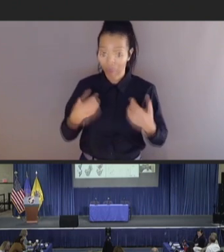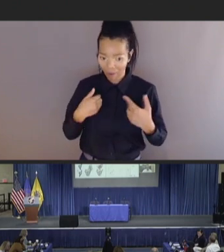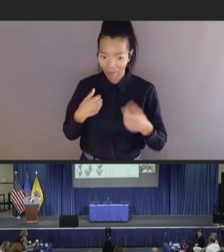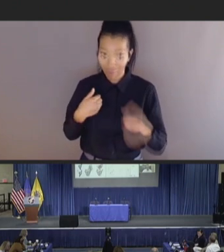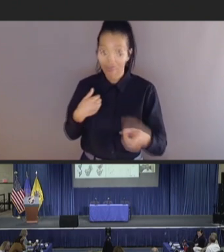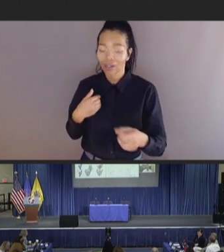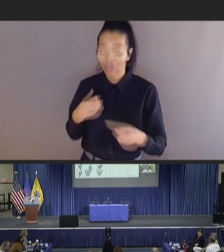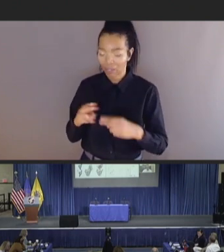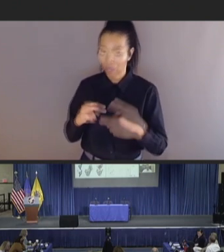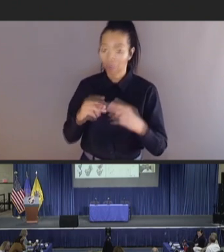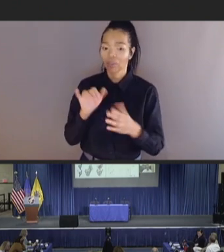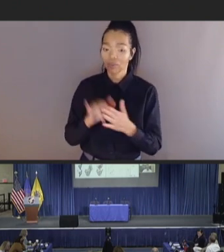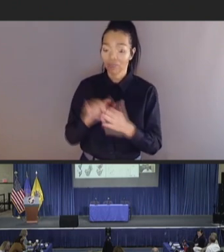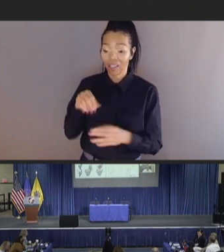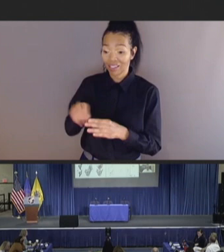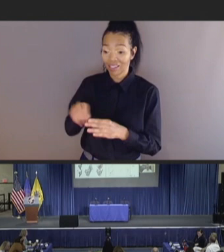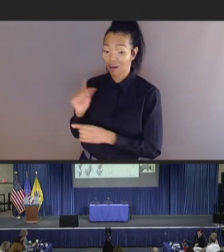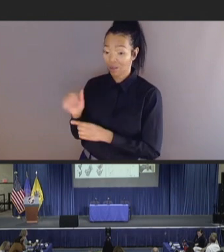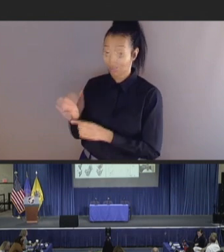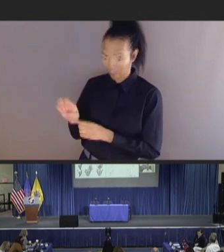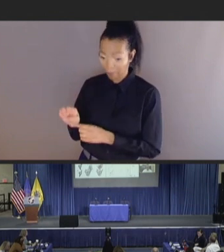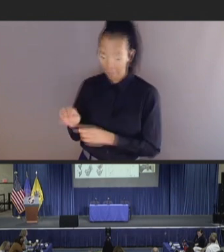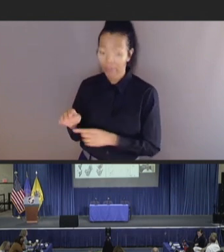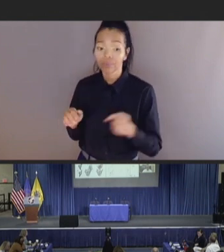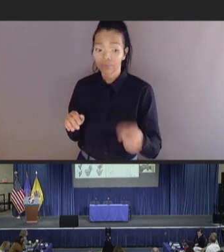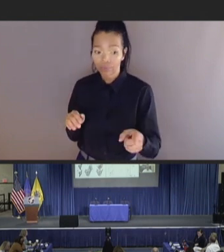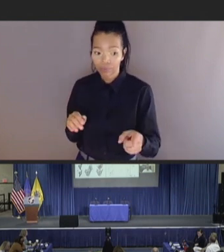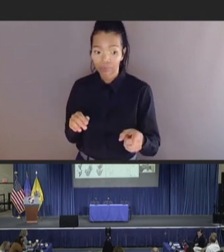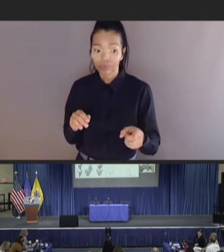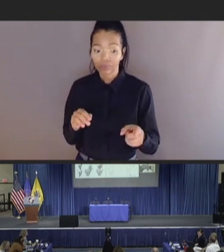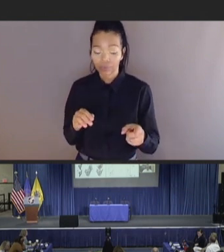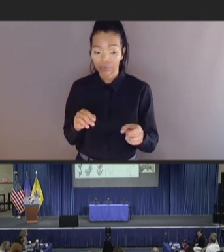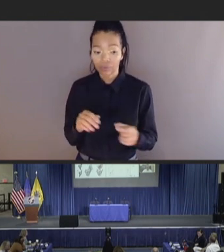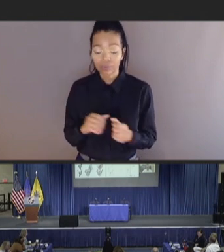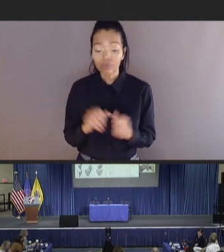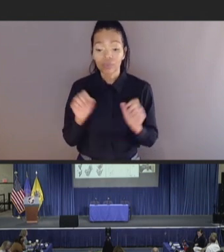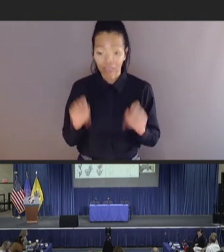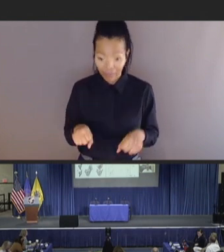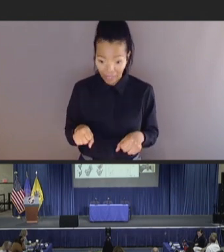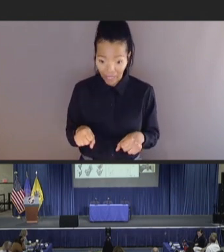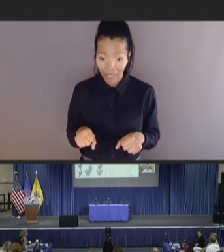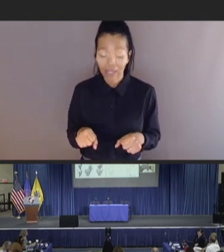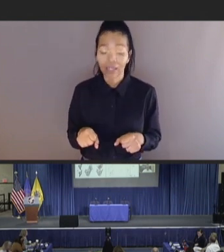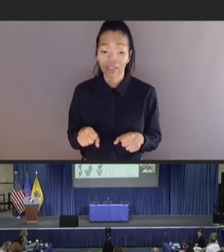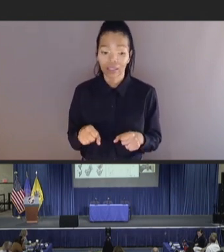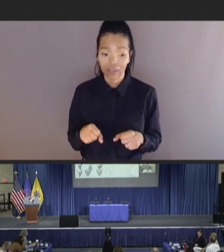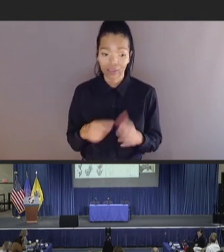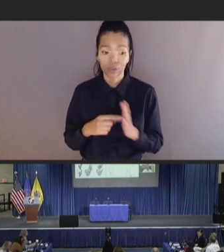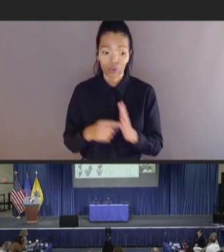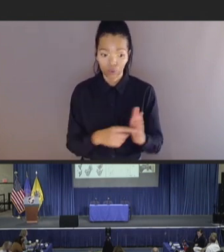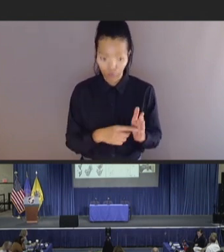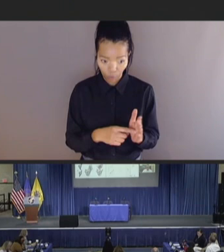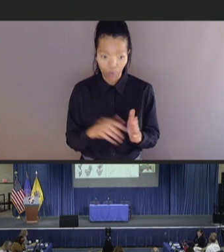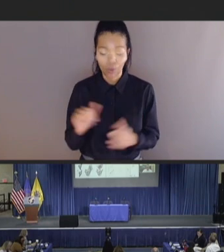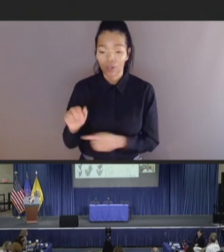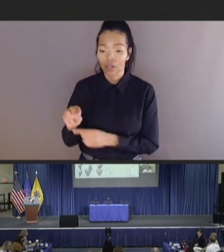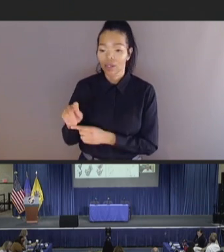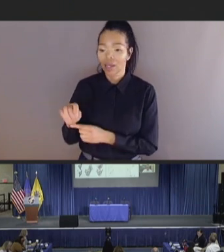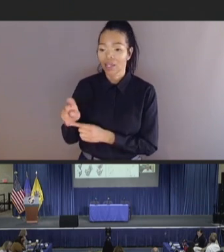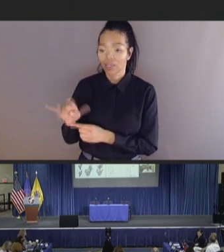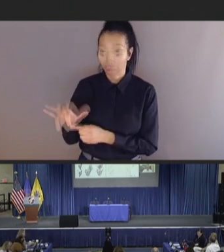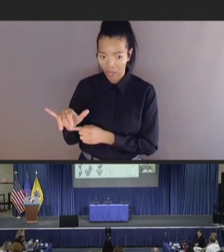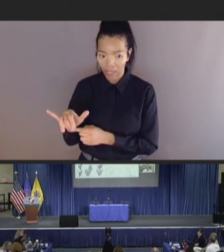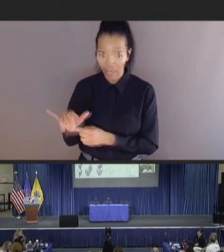and our lab, is that he can directly read the antibodies that are produced. This is the trimer